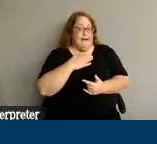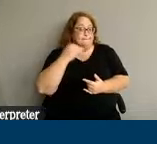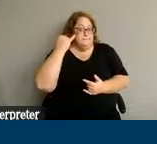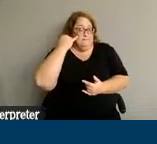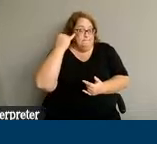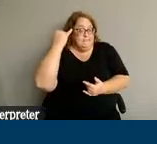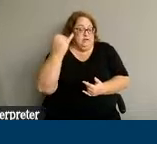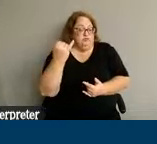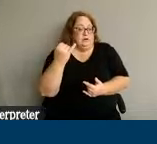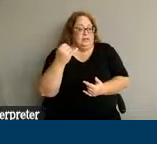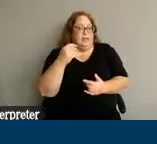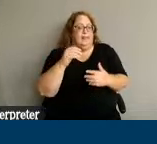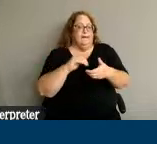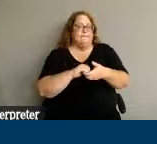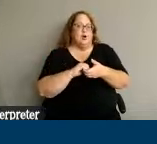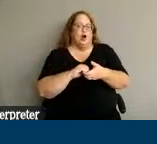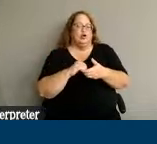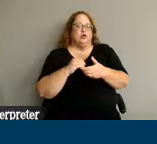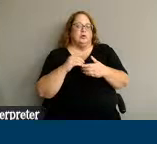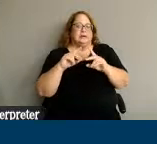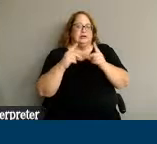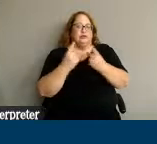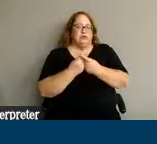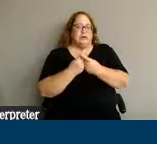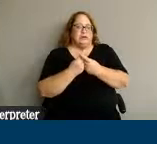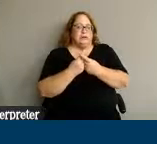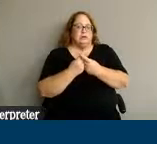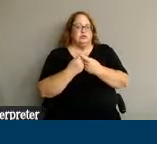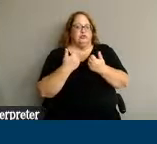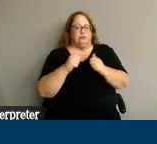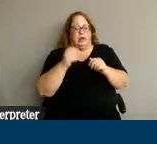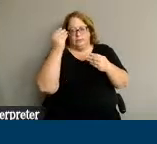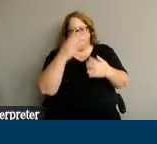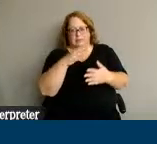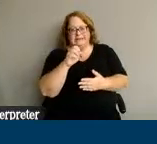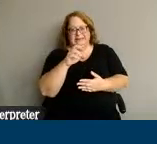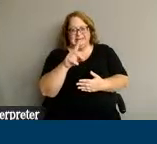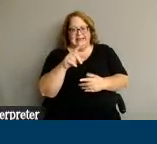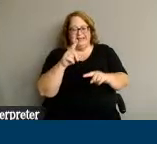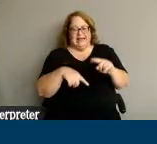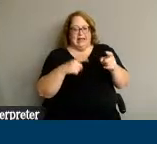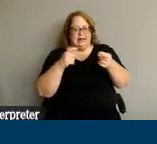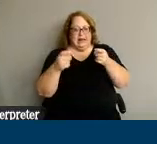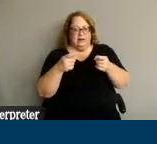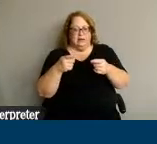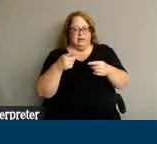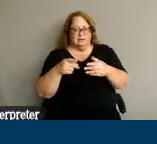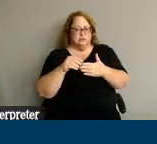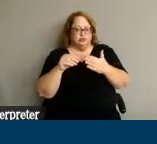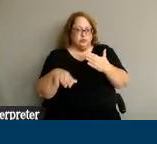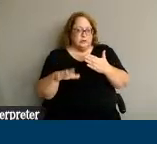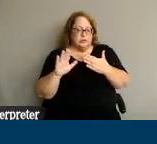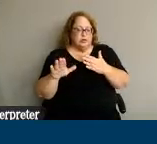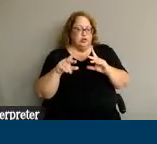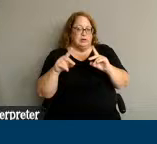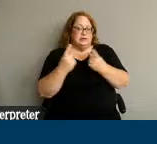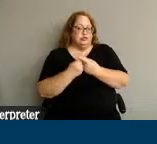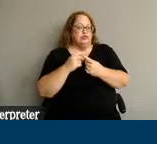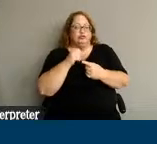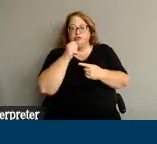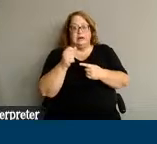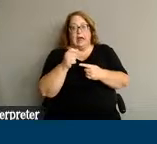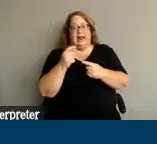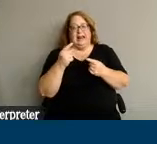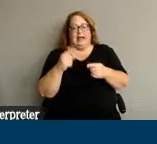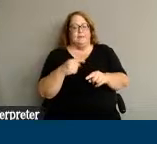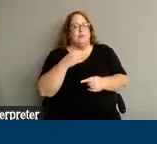imagining the partner district is trying to signal to SSD that they cannot handle the student's needs in their district. And it shouldn't get to that